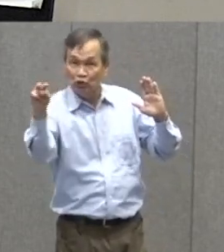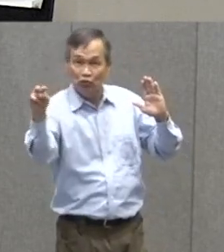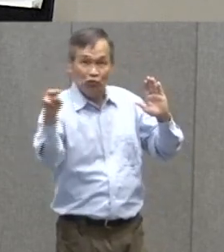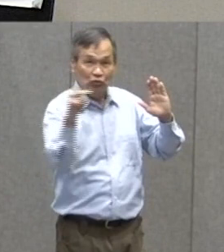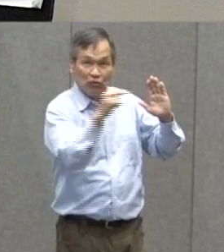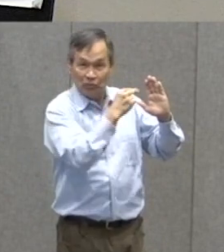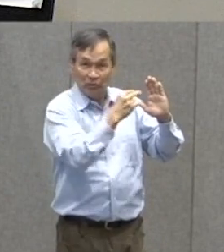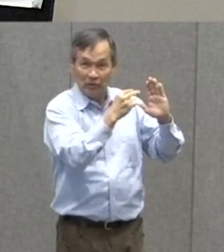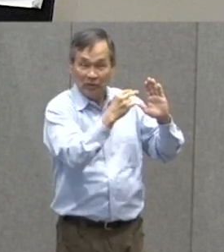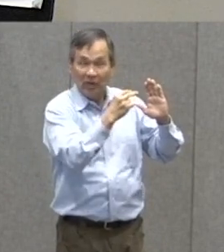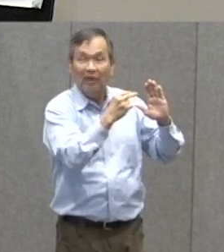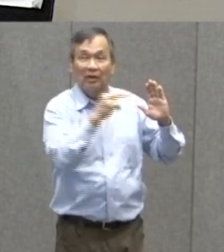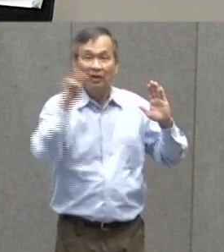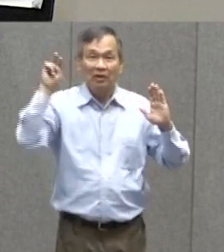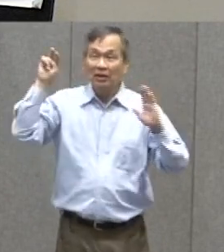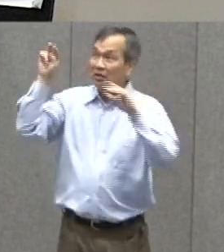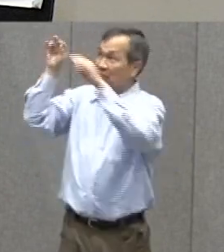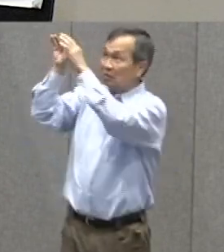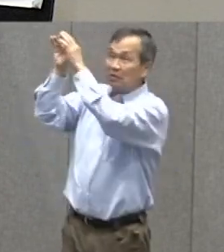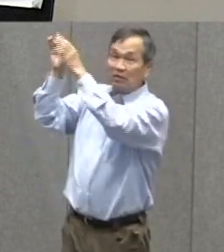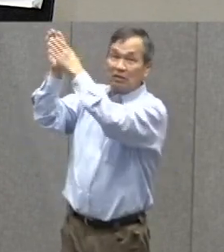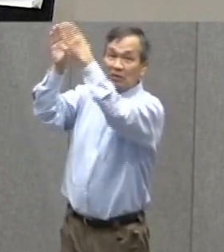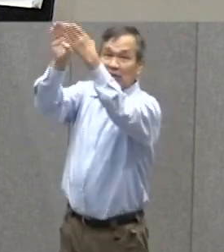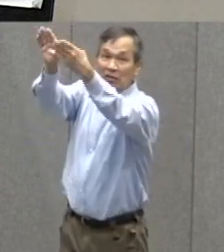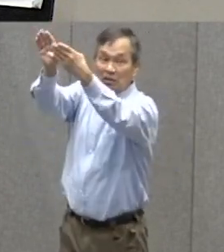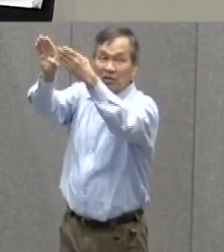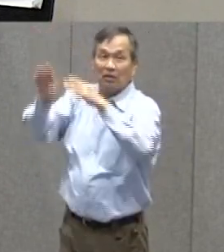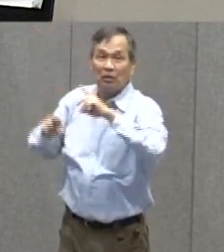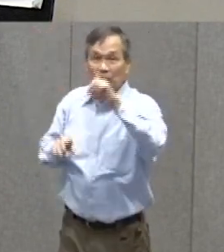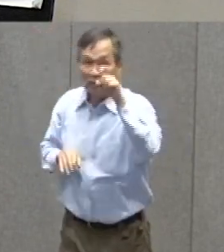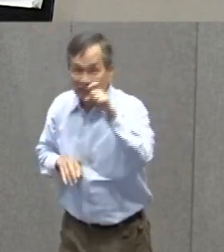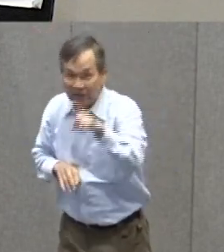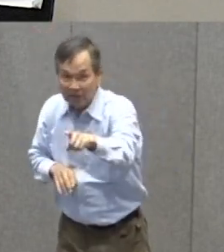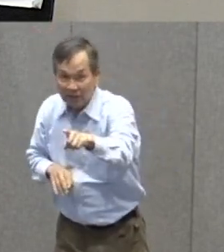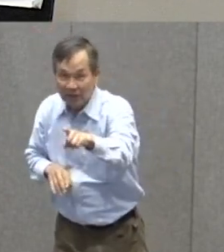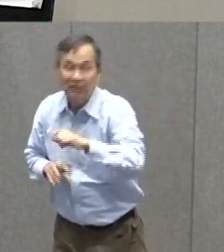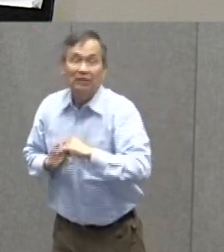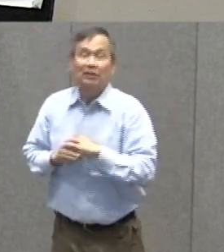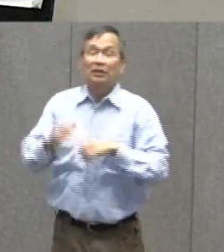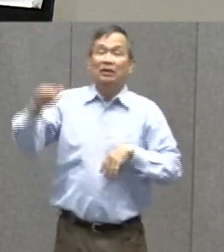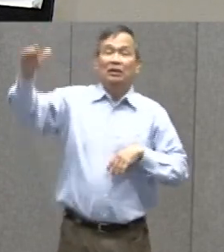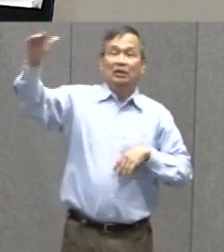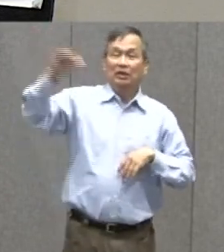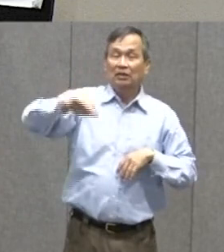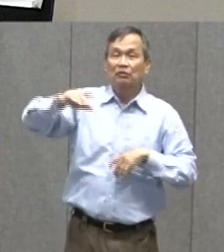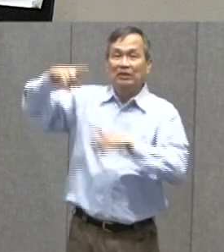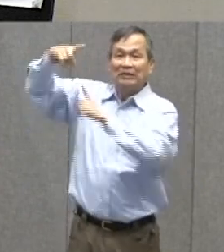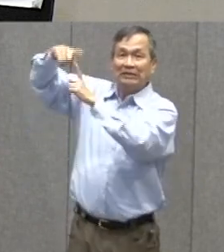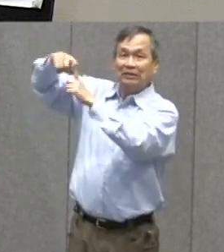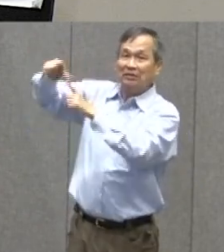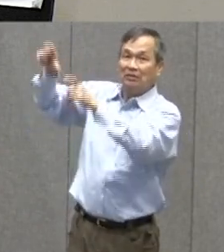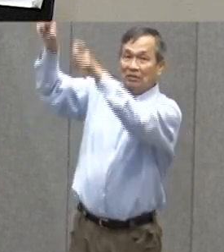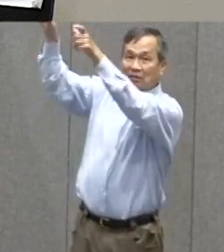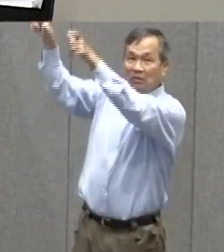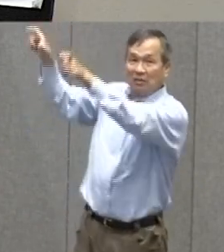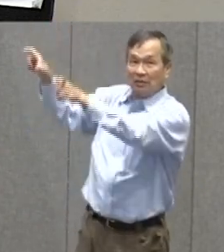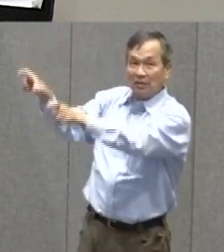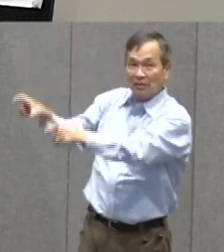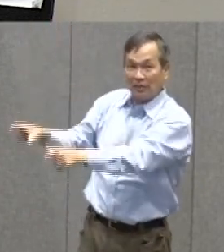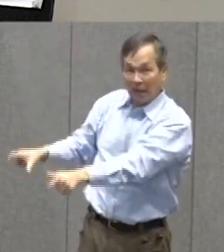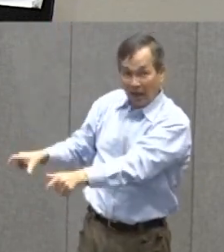did our questions that you have. Of course, you have that with your piece of paper that you have.